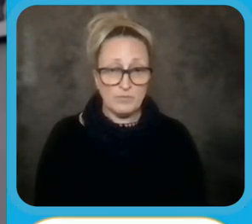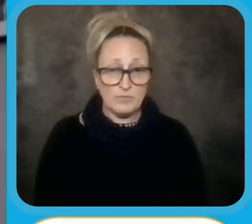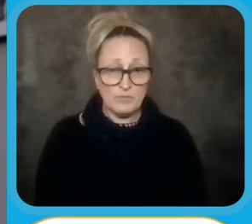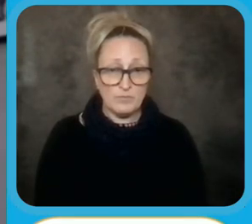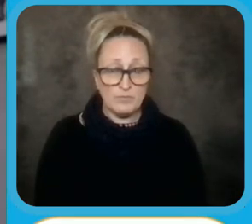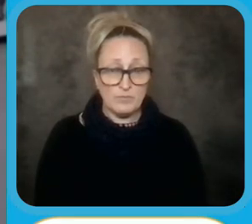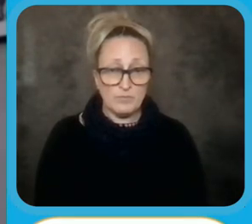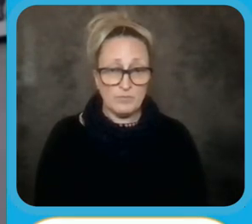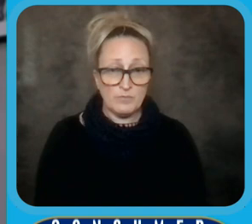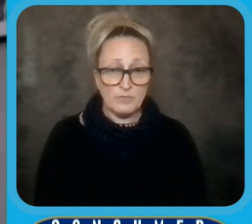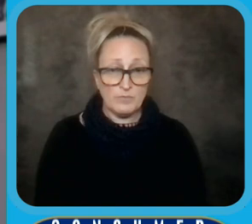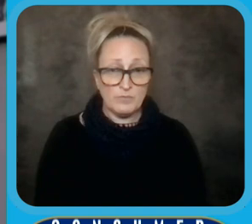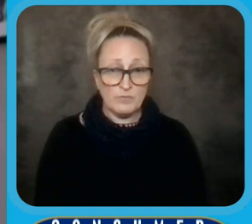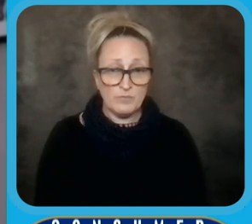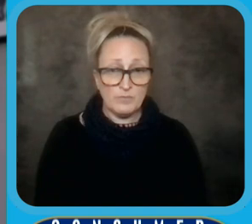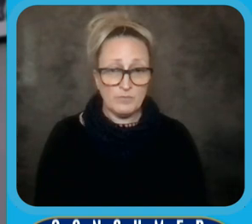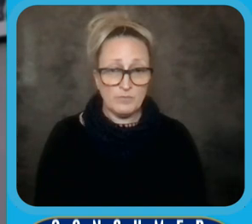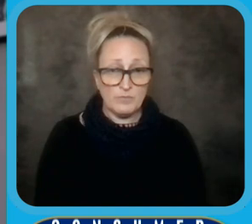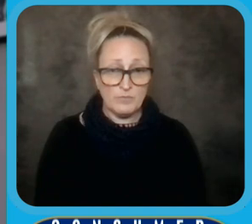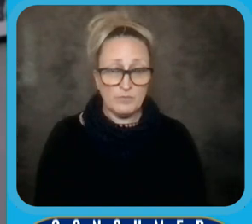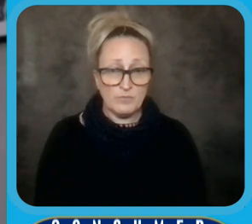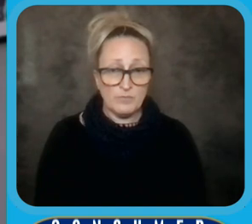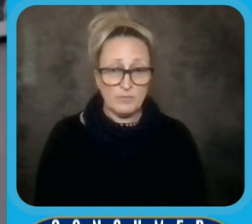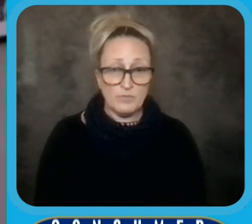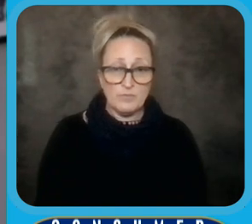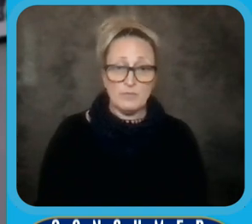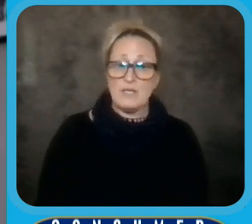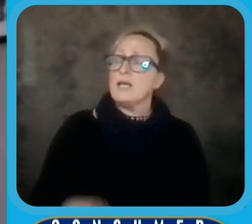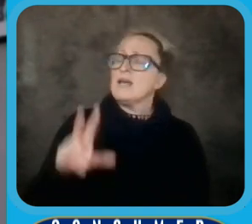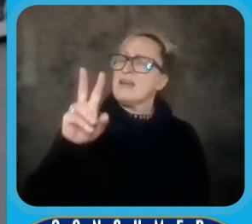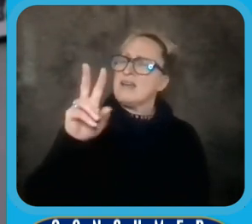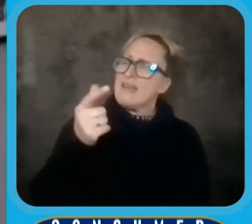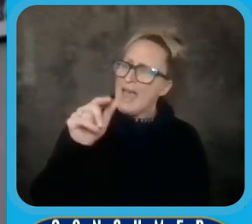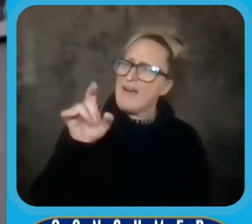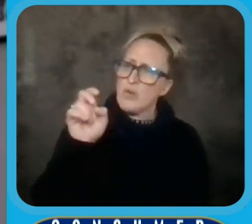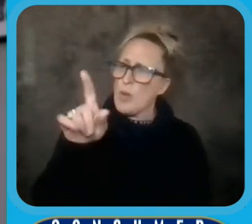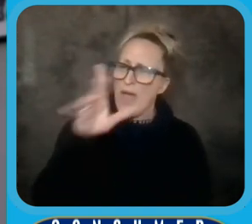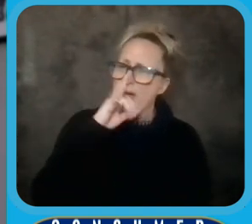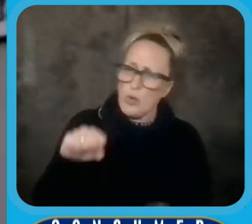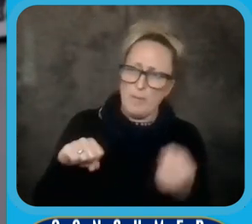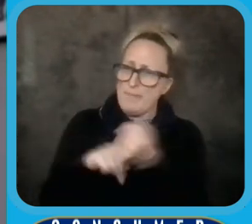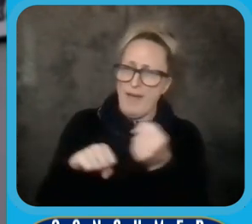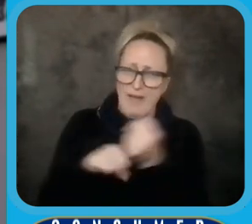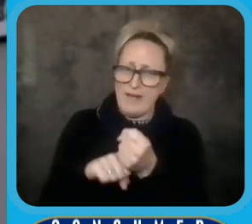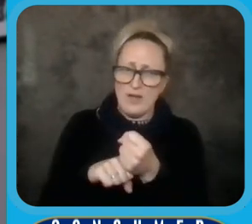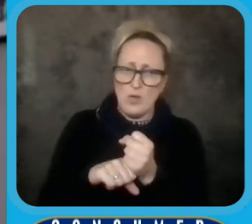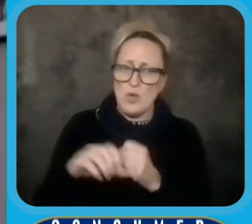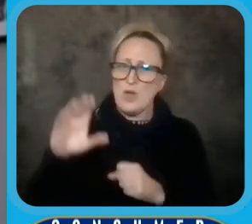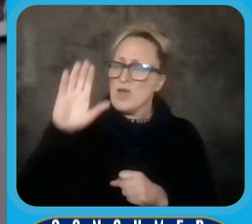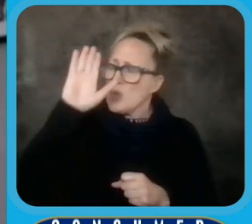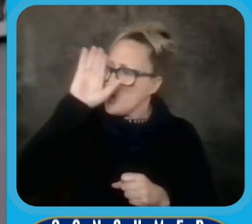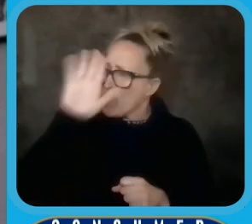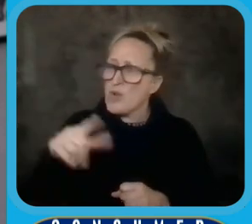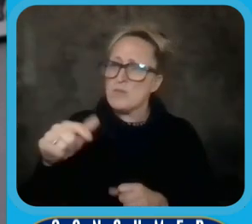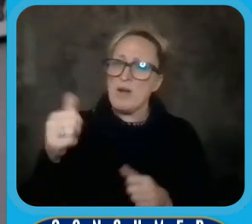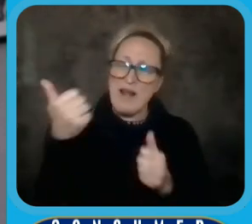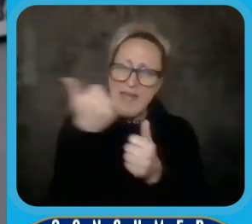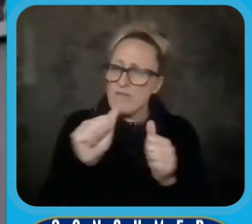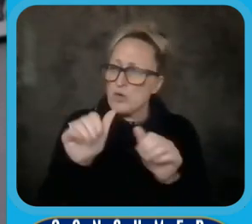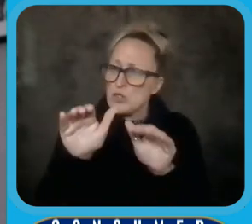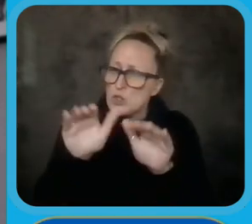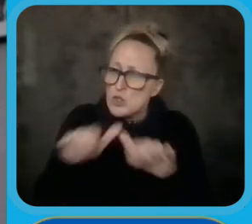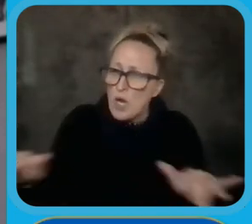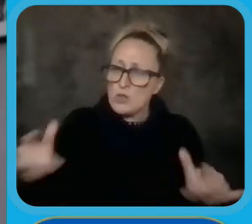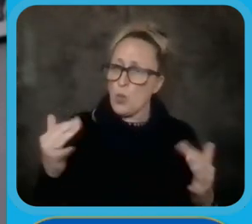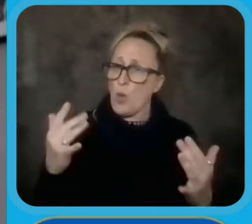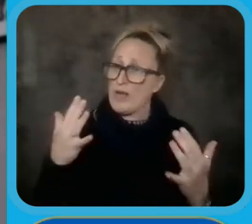We gotta keep fighting. Gavin, we got your back. You know that it's about every single child who is waiting to